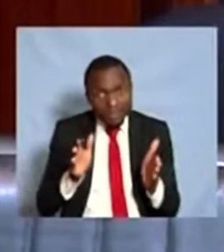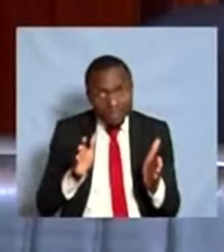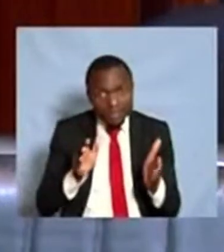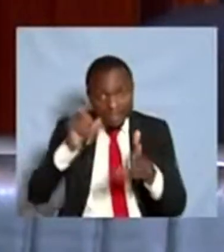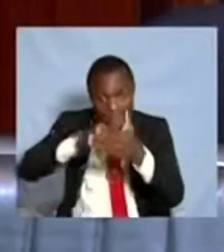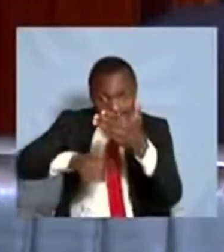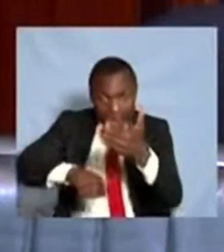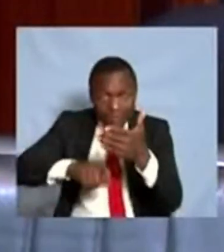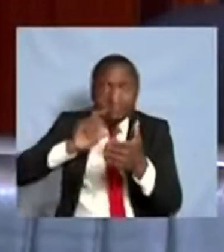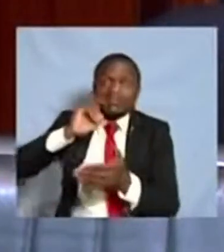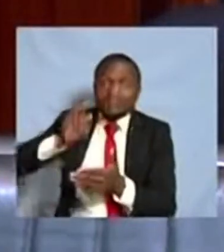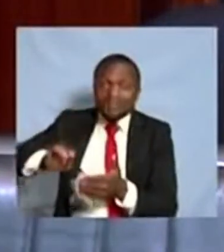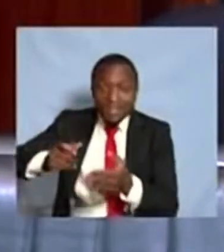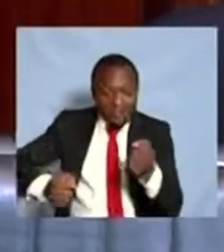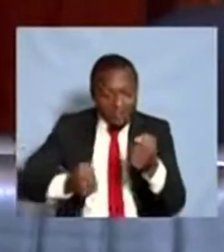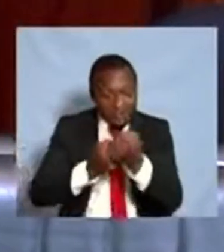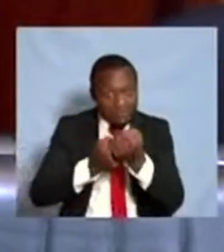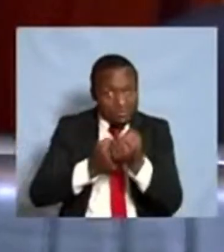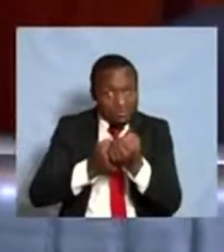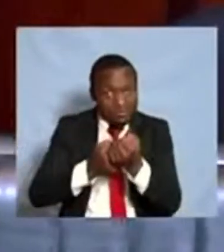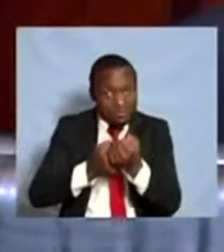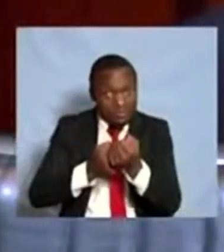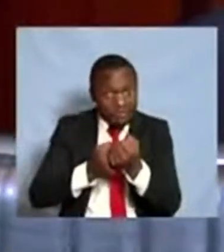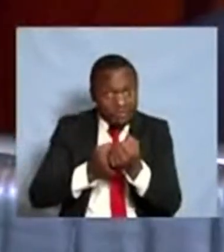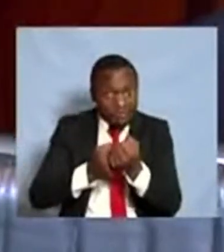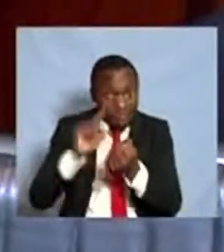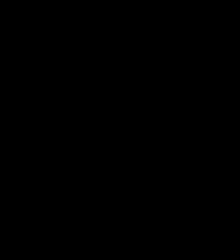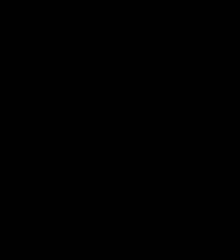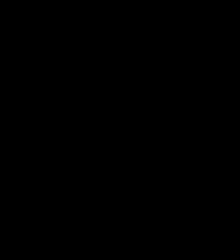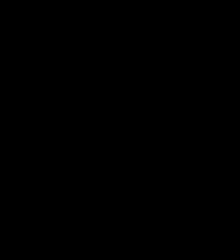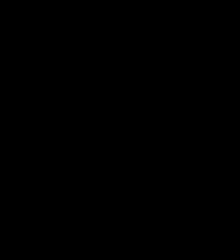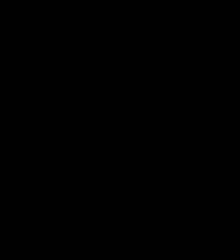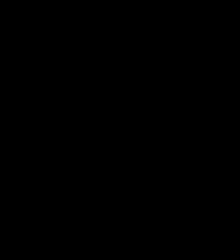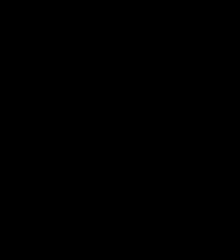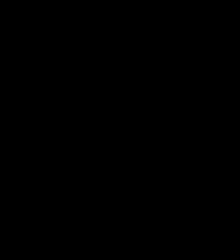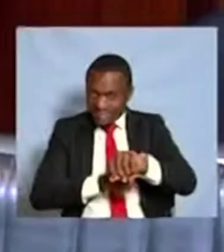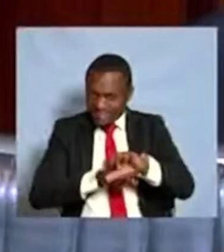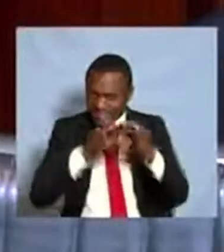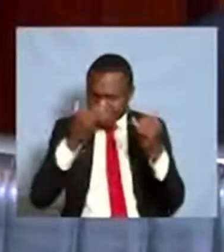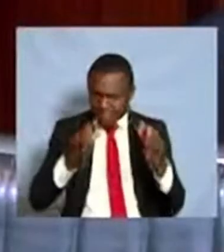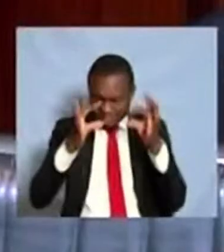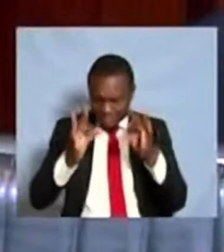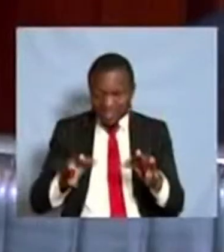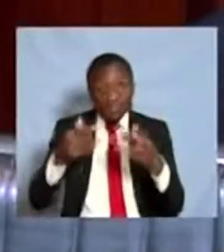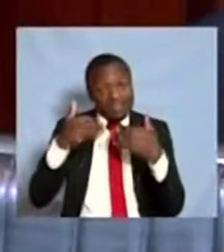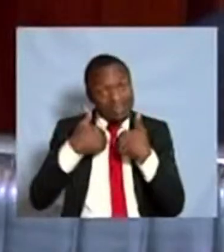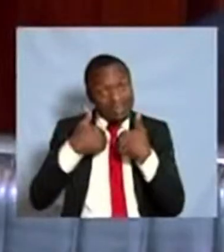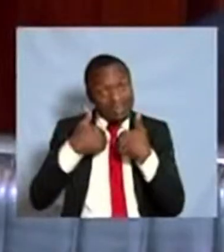taxes that are supposed to support our treasury? So that us this time, when we are having,